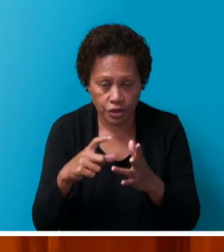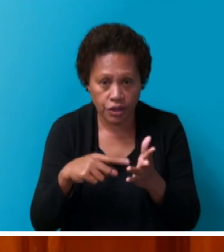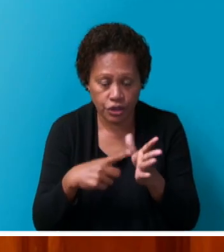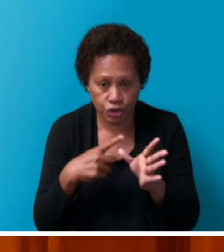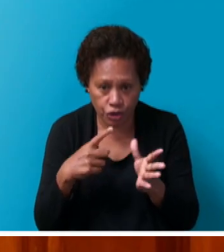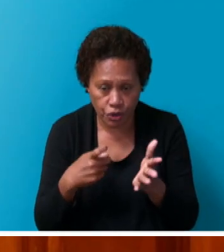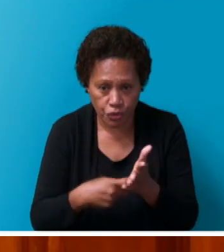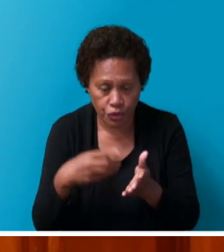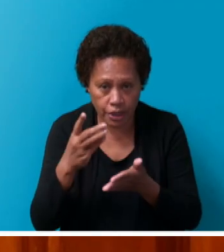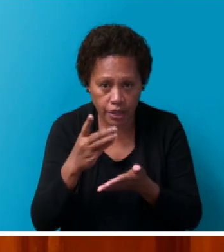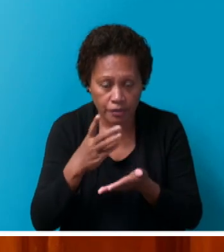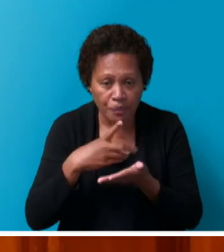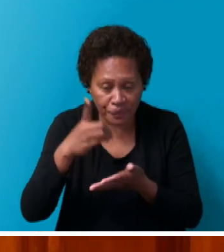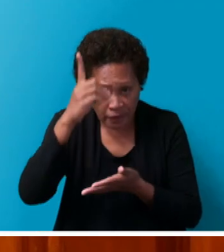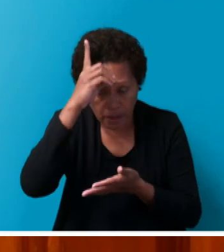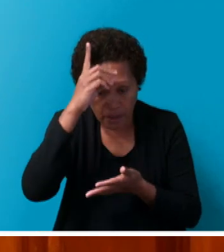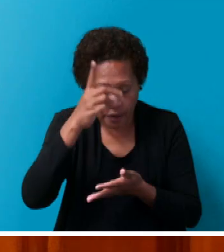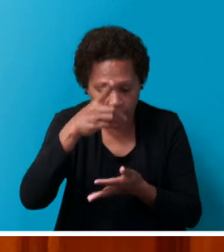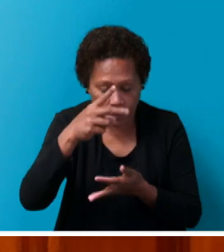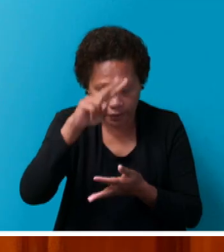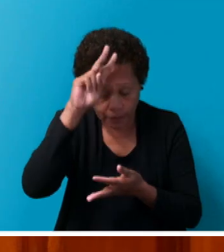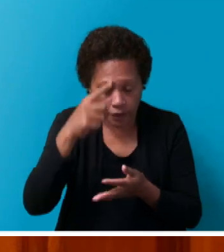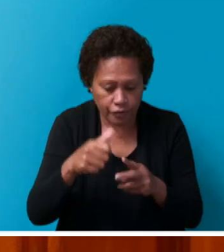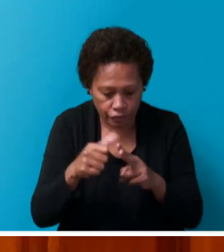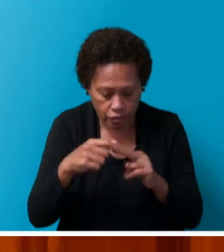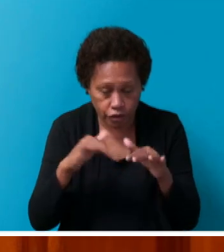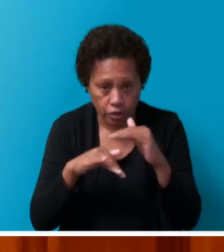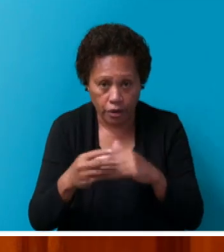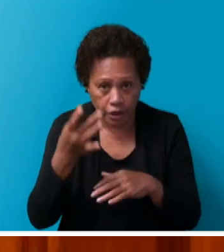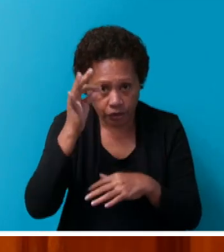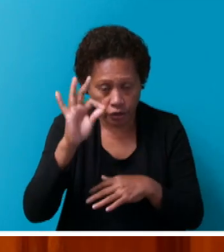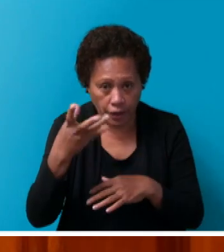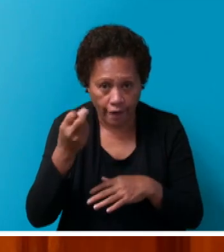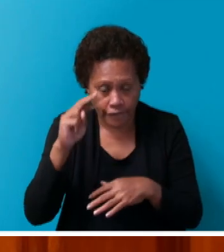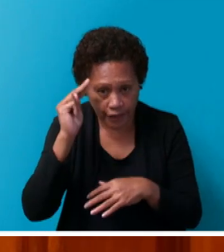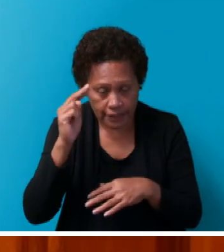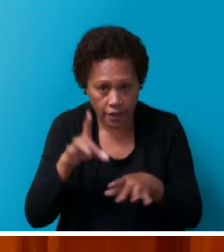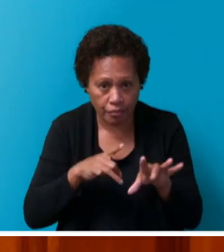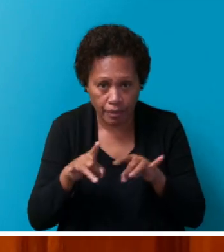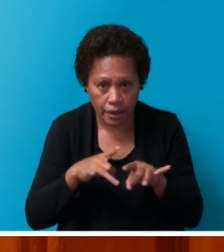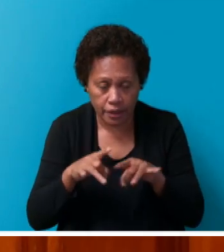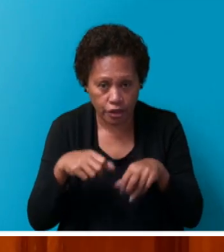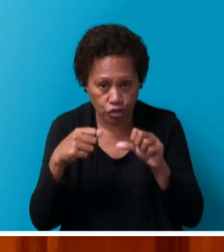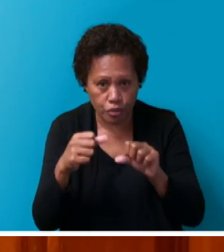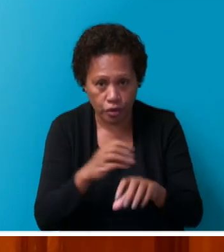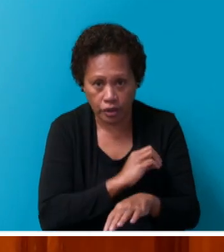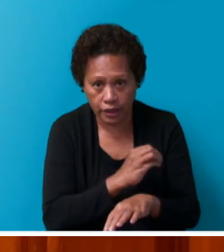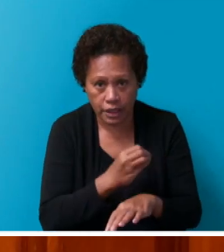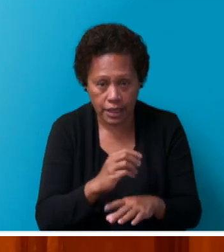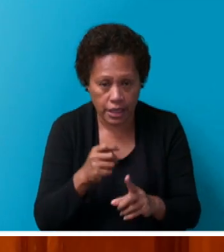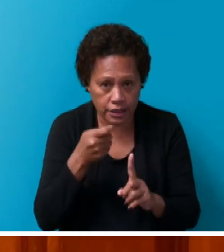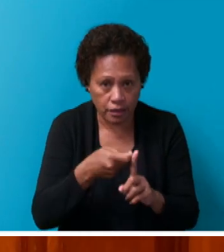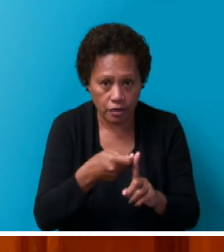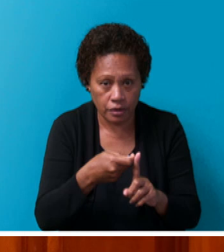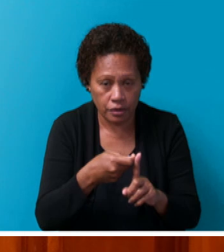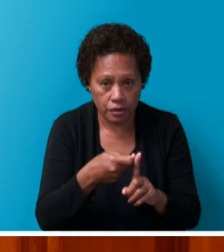and Rotuma, and contributions to national marine spatial planning and ocean protection goals. Sir, climate resilience